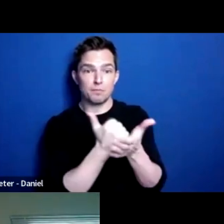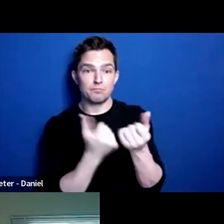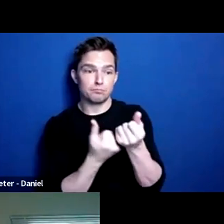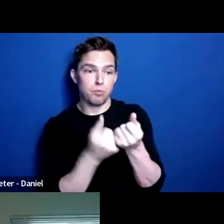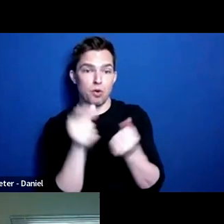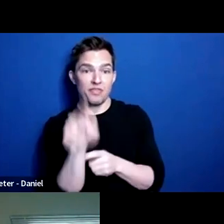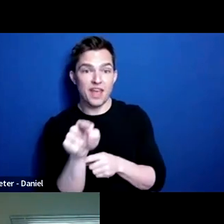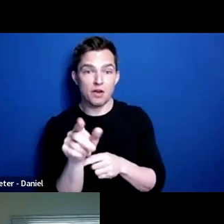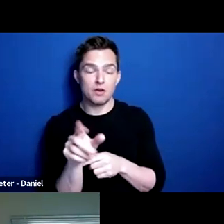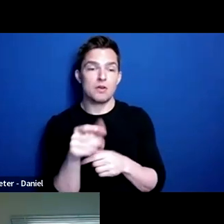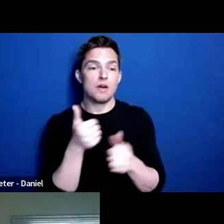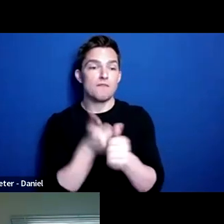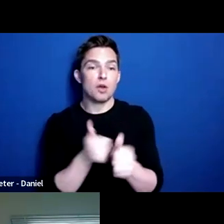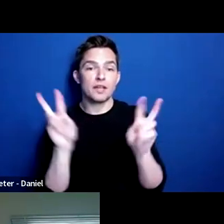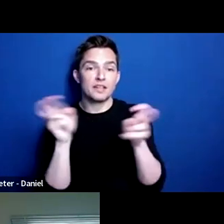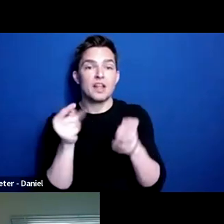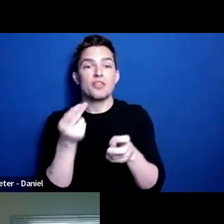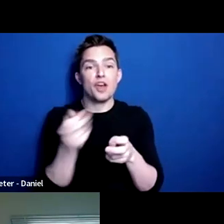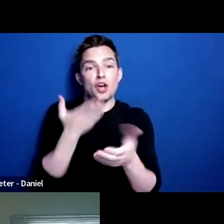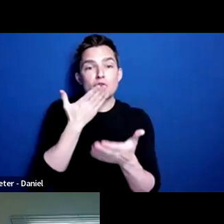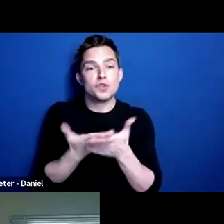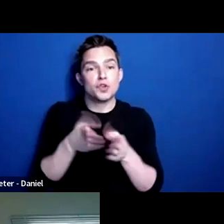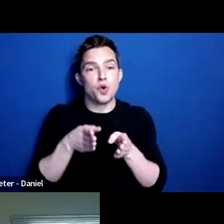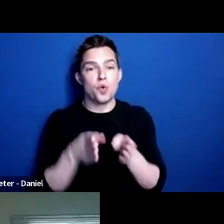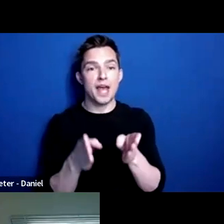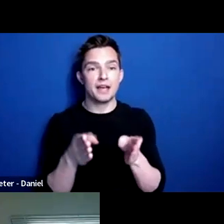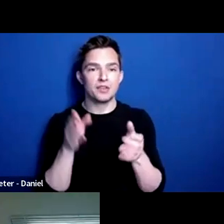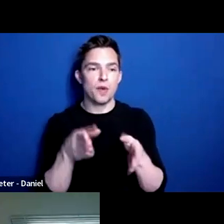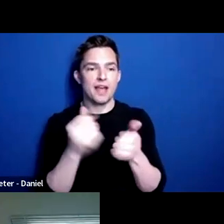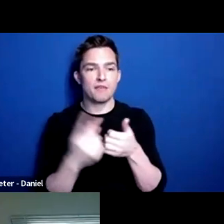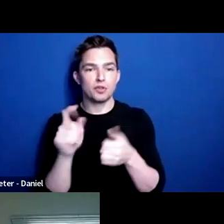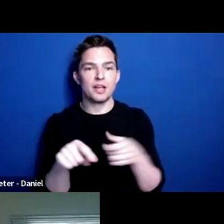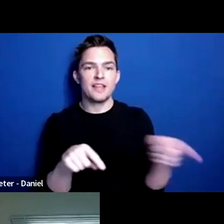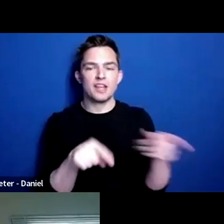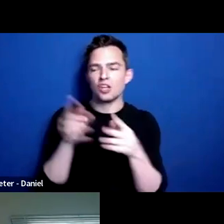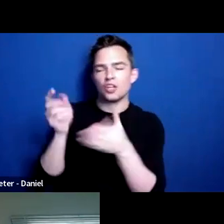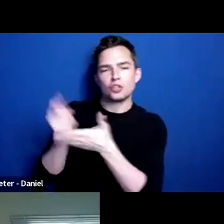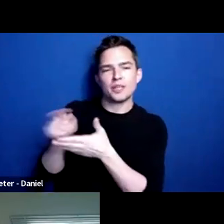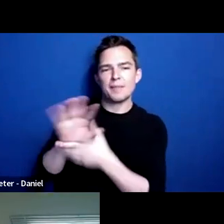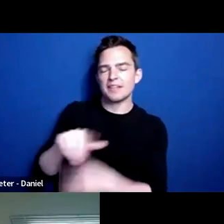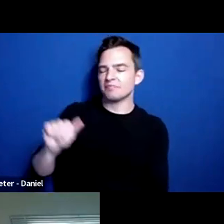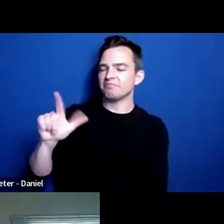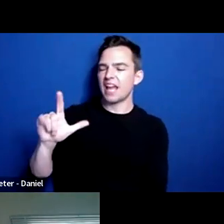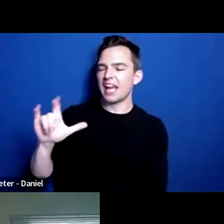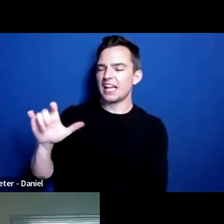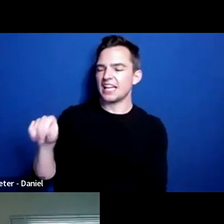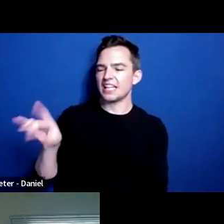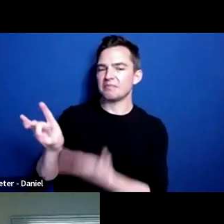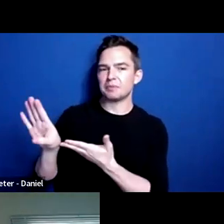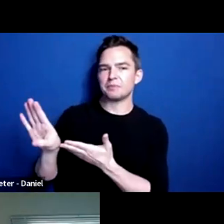following the good way, or the way that everyone should, they're being treated as alien before they're treated as